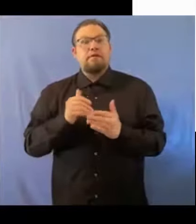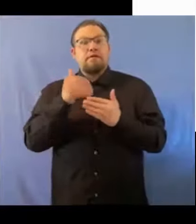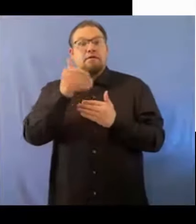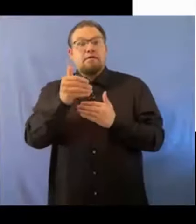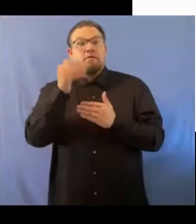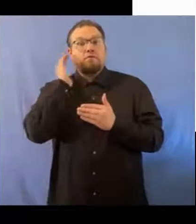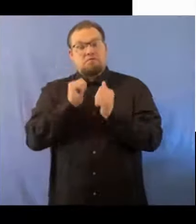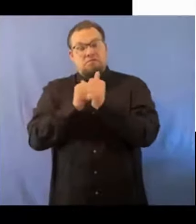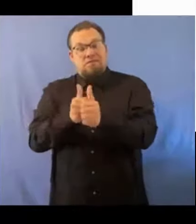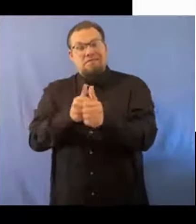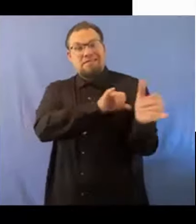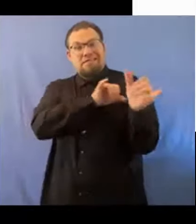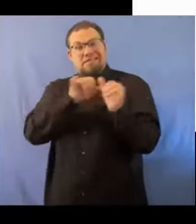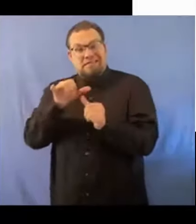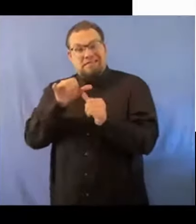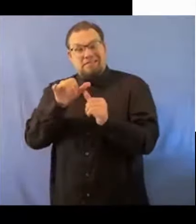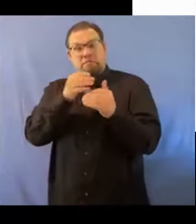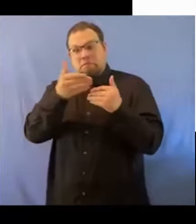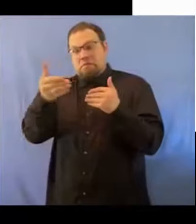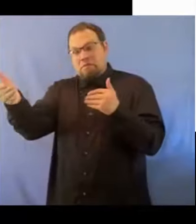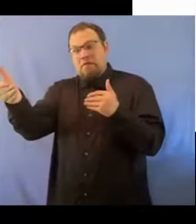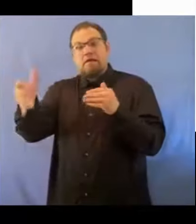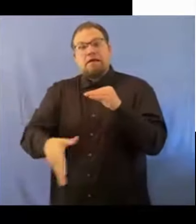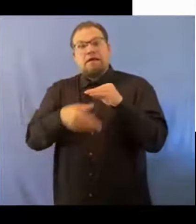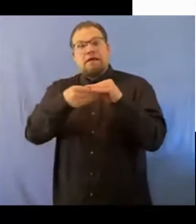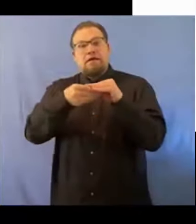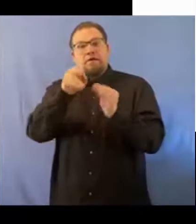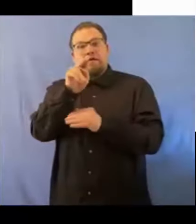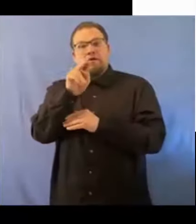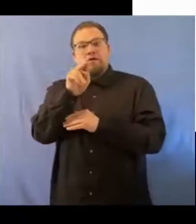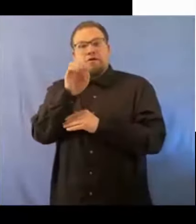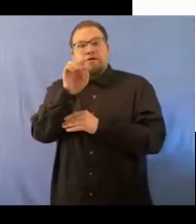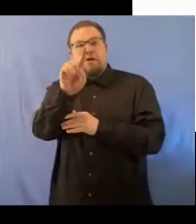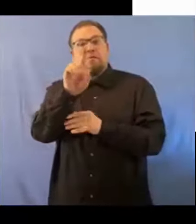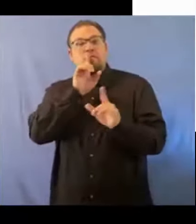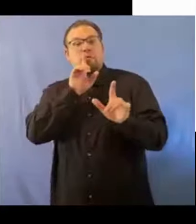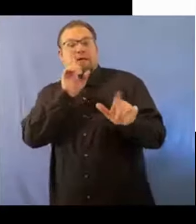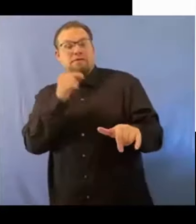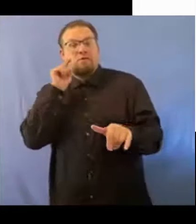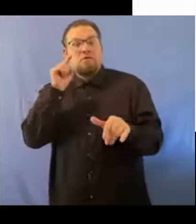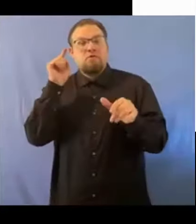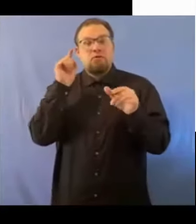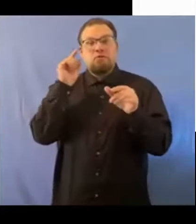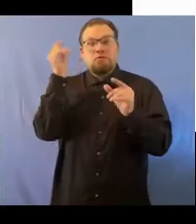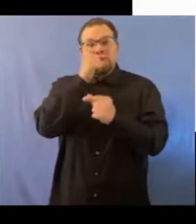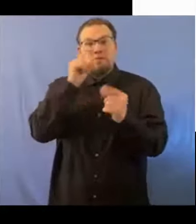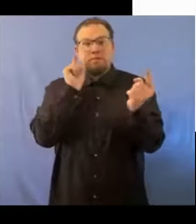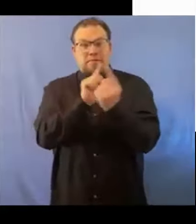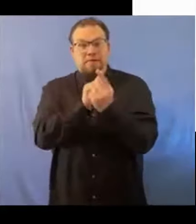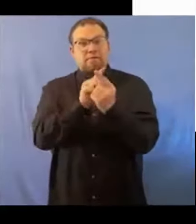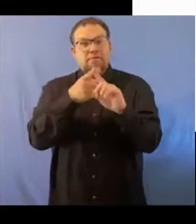Next, you will follow the same procedure to add Nod, Reactions for Google Meet, from the bit.ly provided